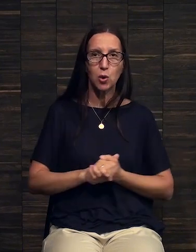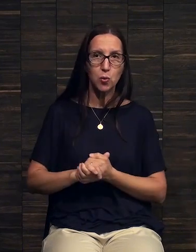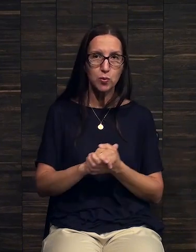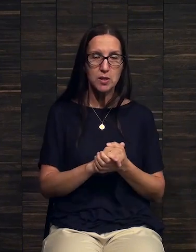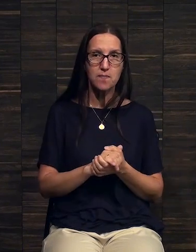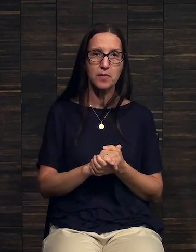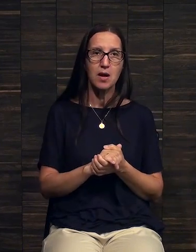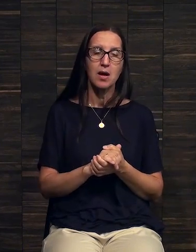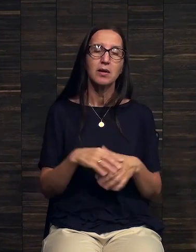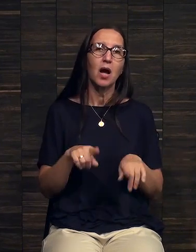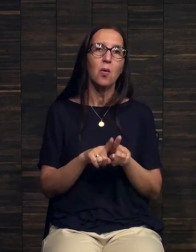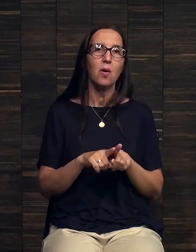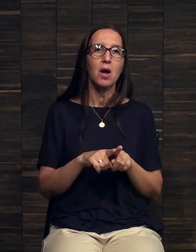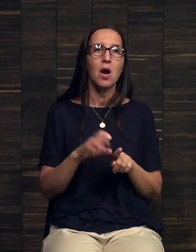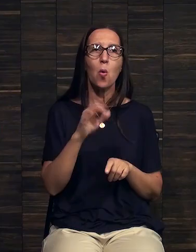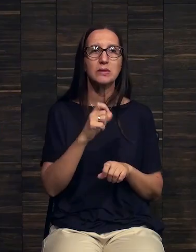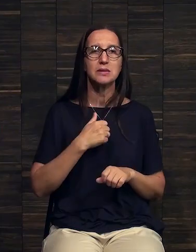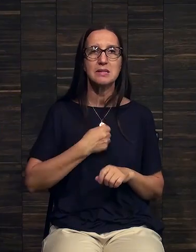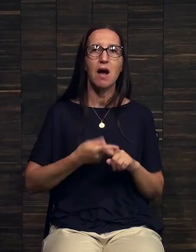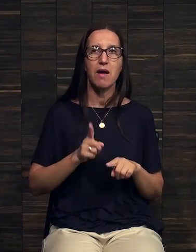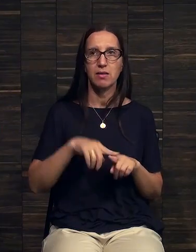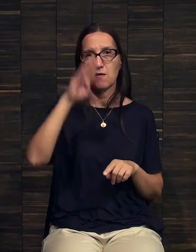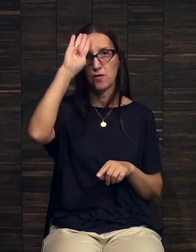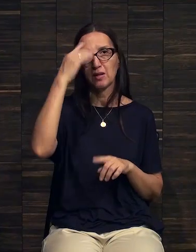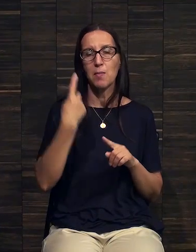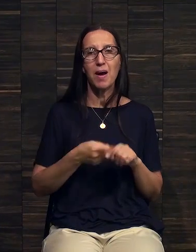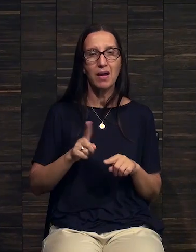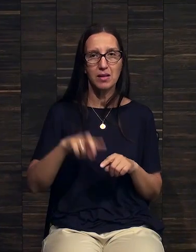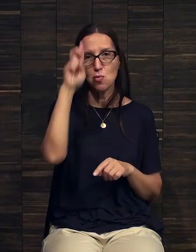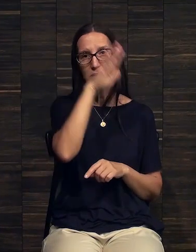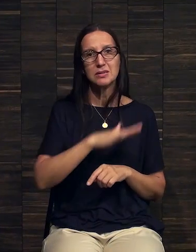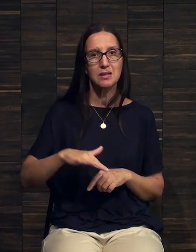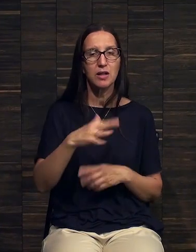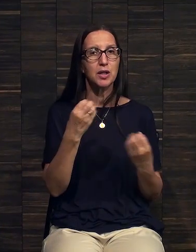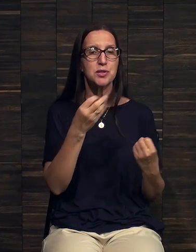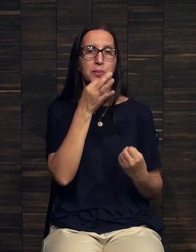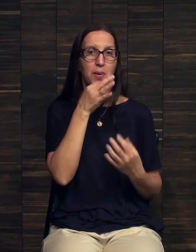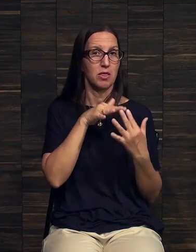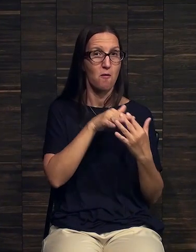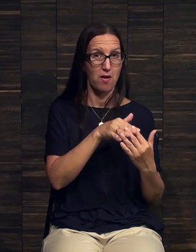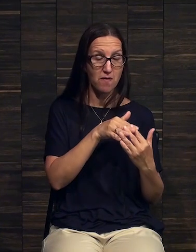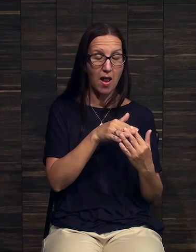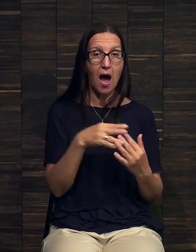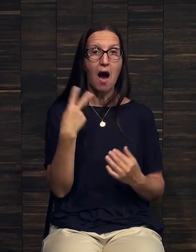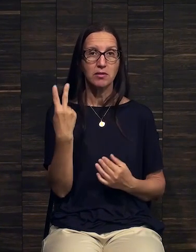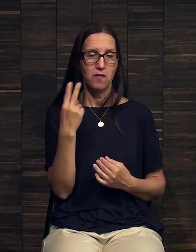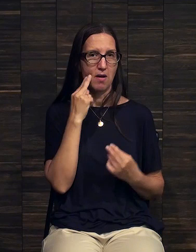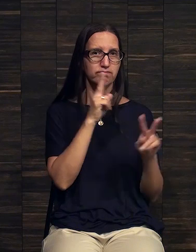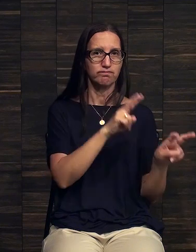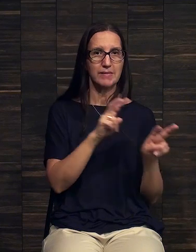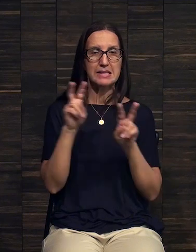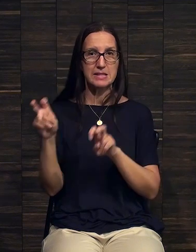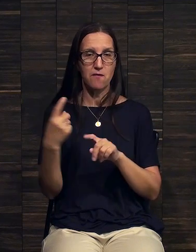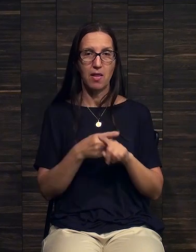that, so the axis of evil, all of them are antagonists. Even though the country